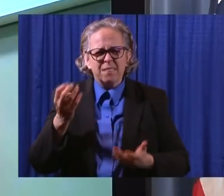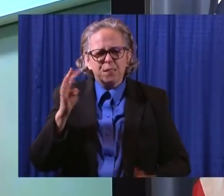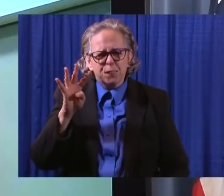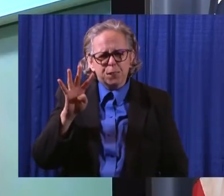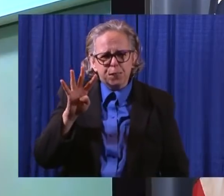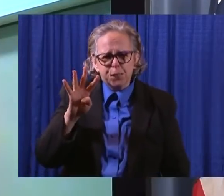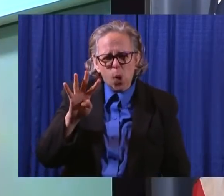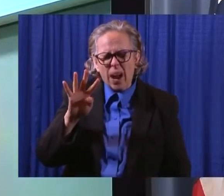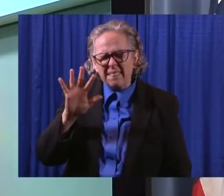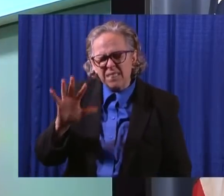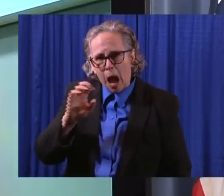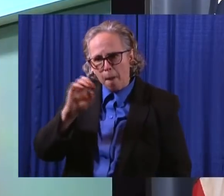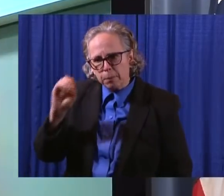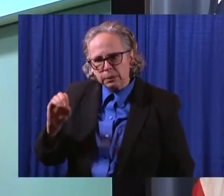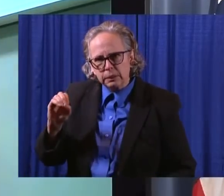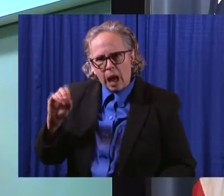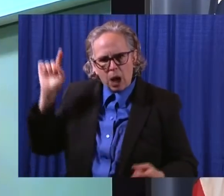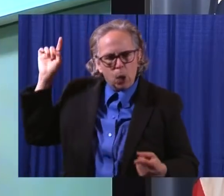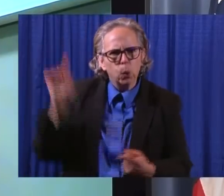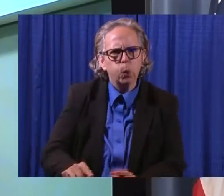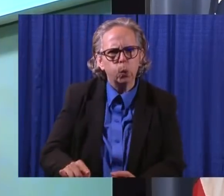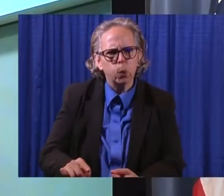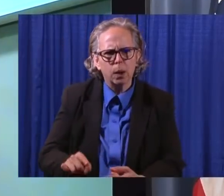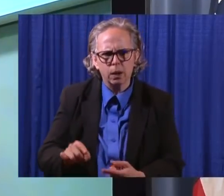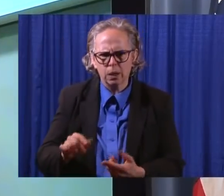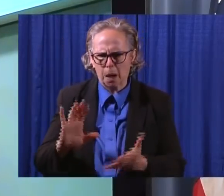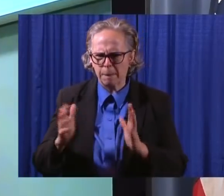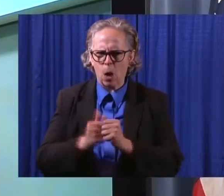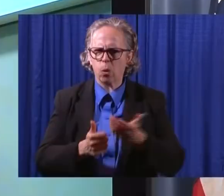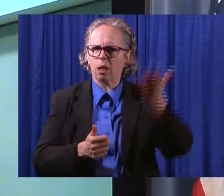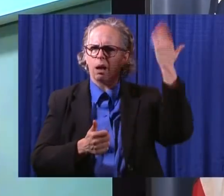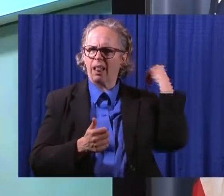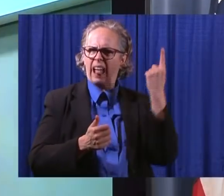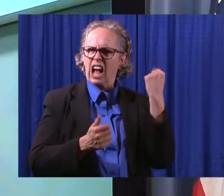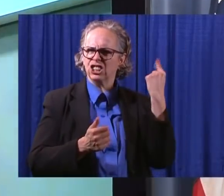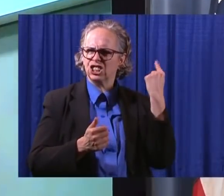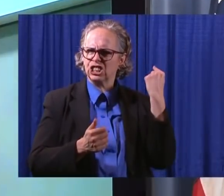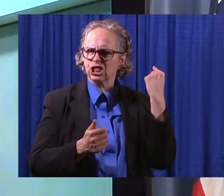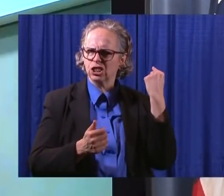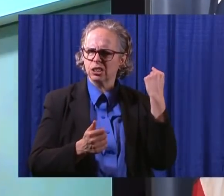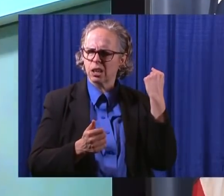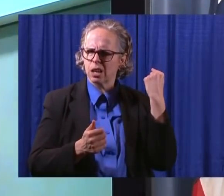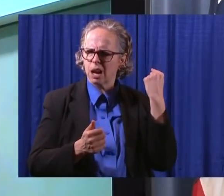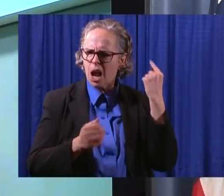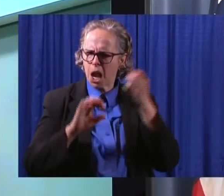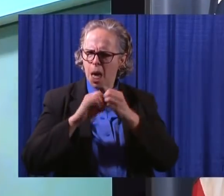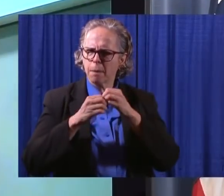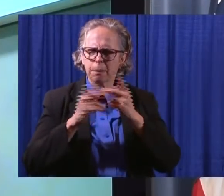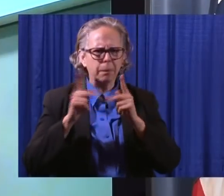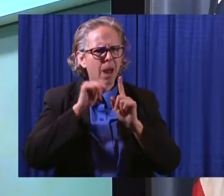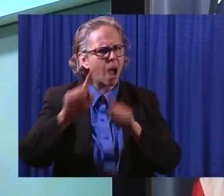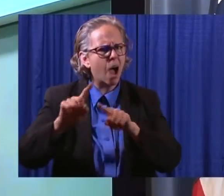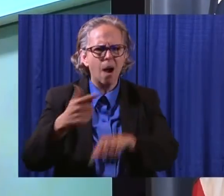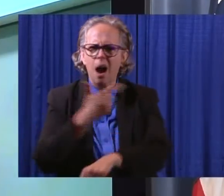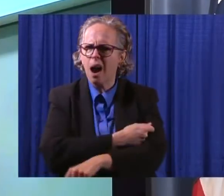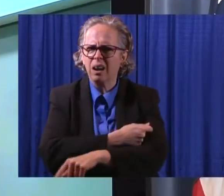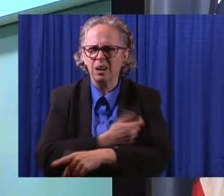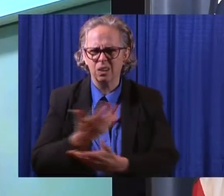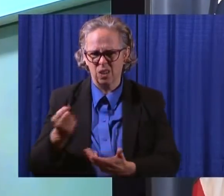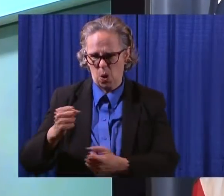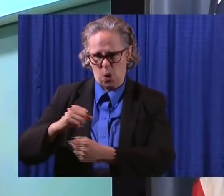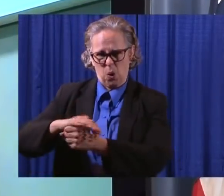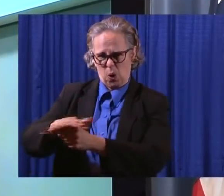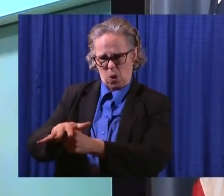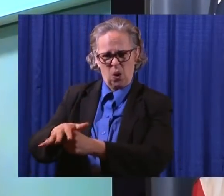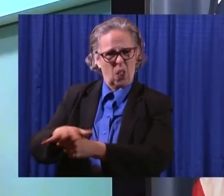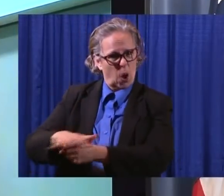this time in previous years. And we've seen that same trend locally across our Nationwide Children's Primary